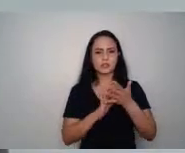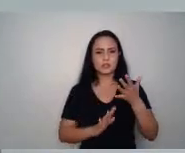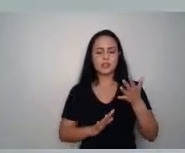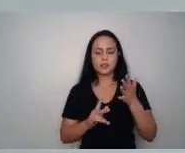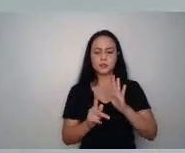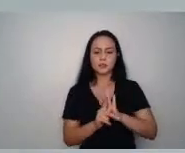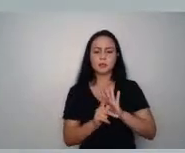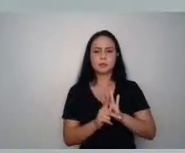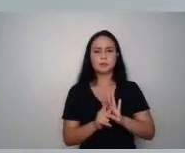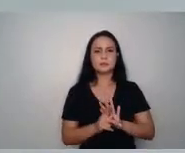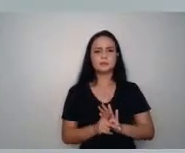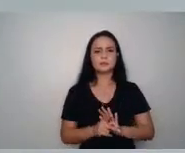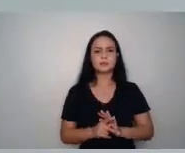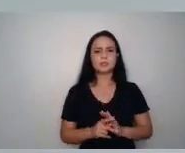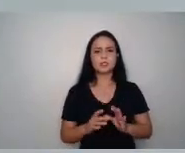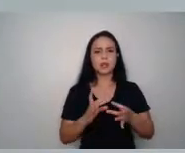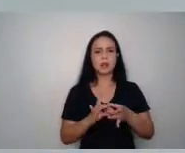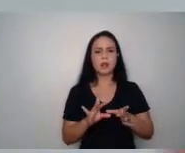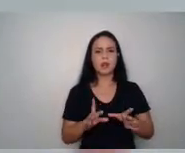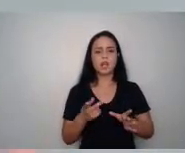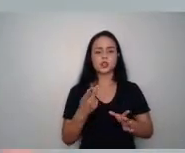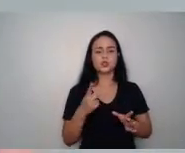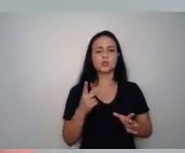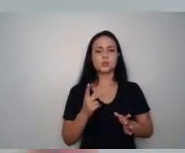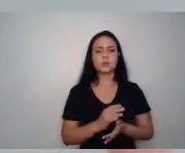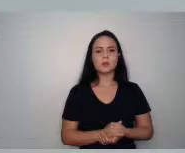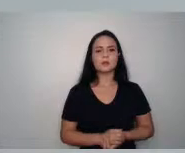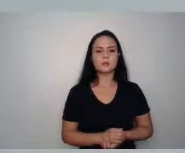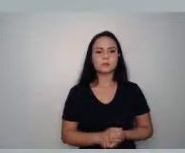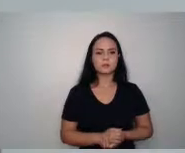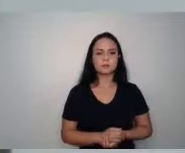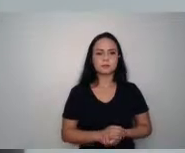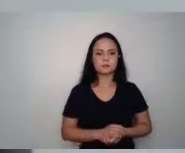who stop working to raise a family,